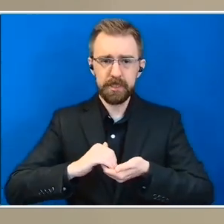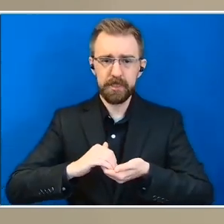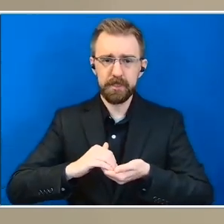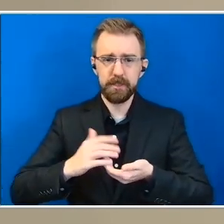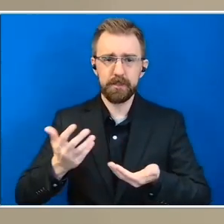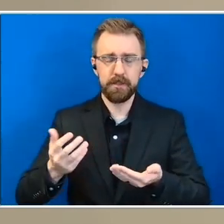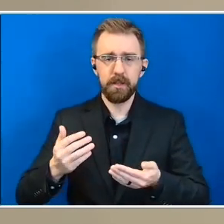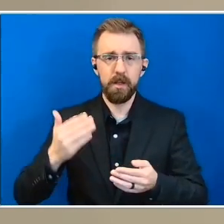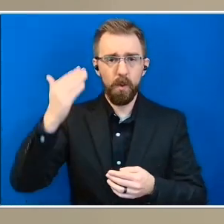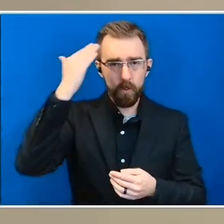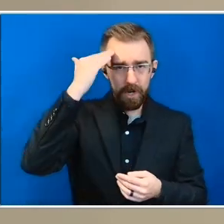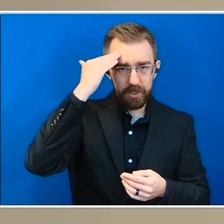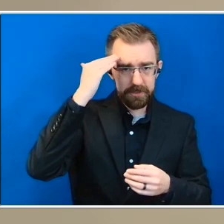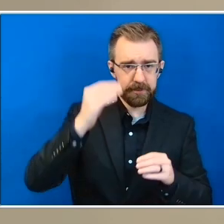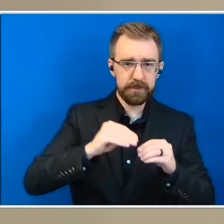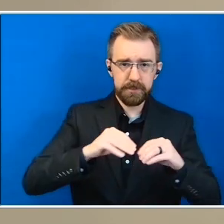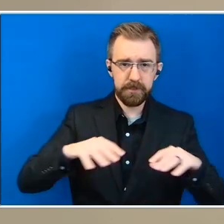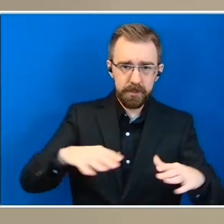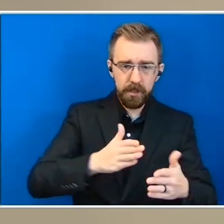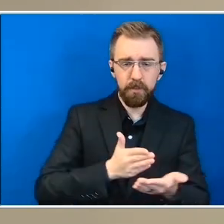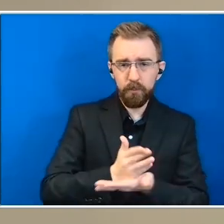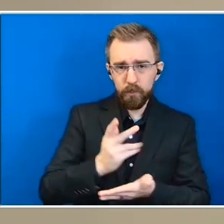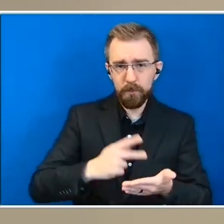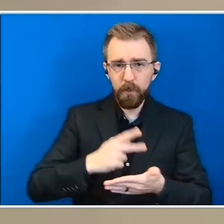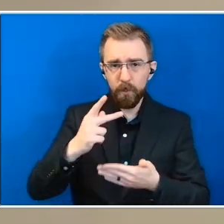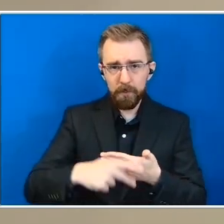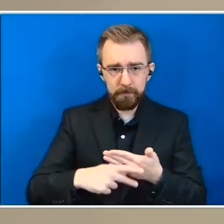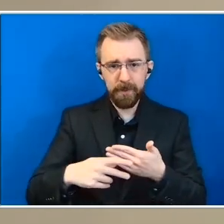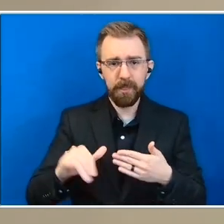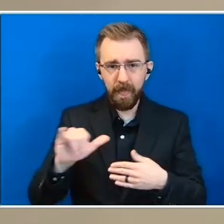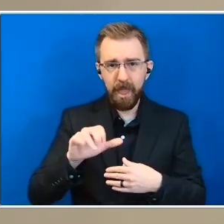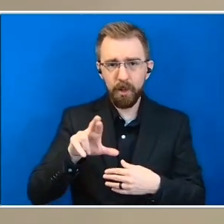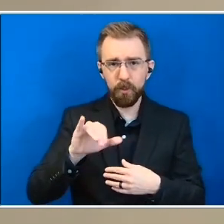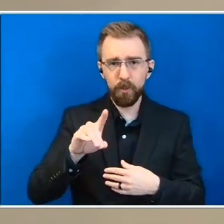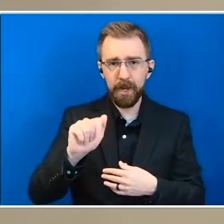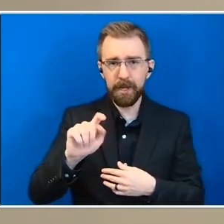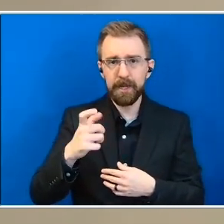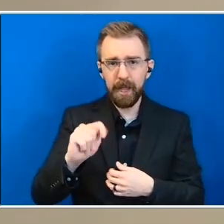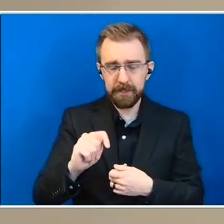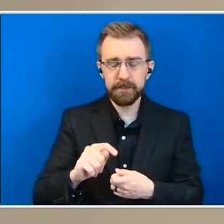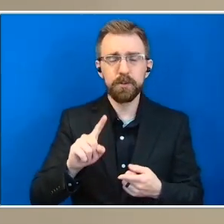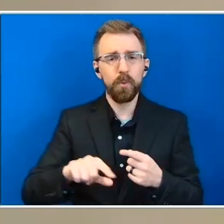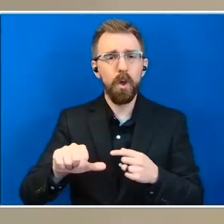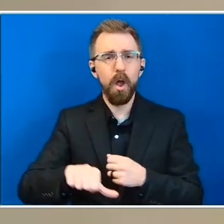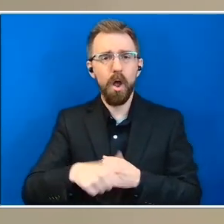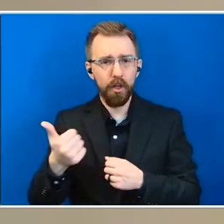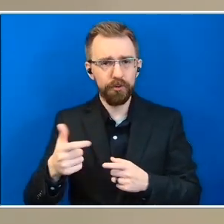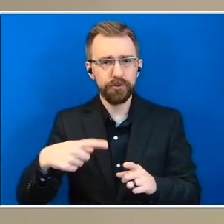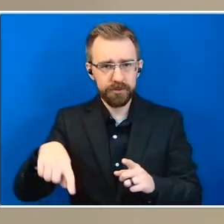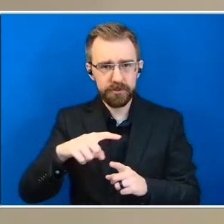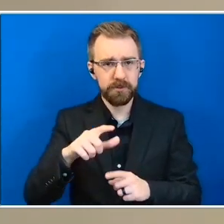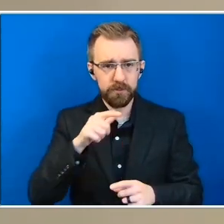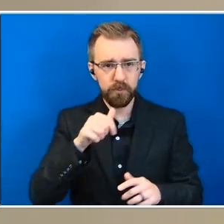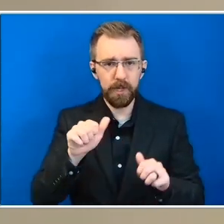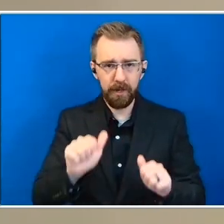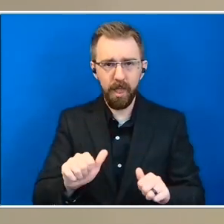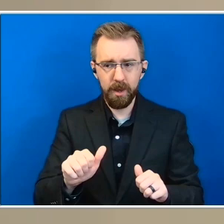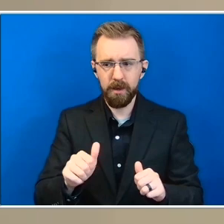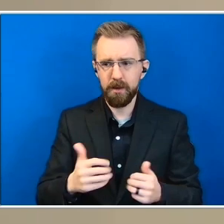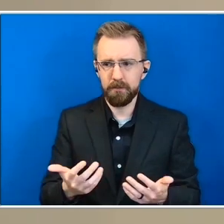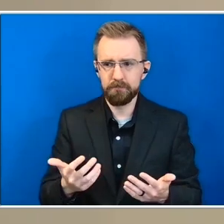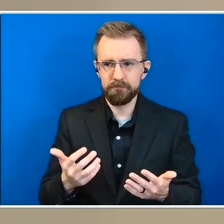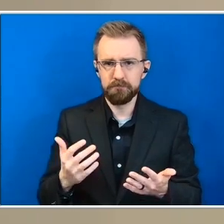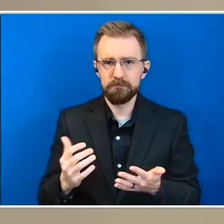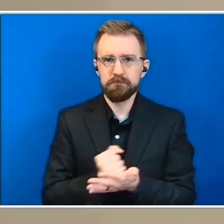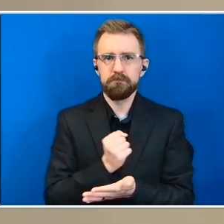awareness through programs like Gludatex to others that can get the